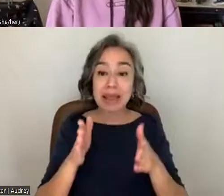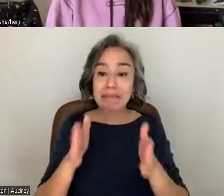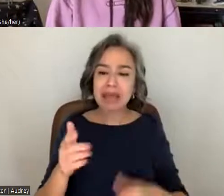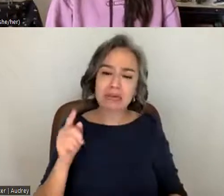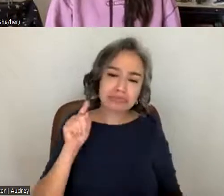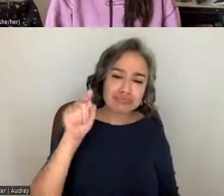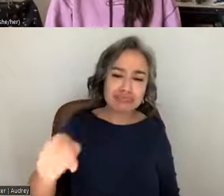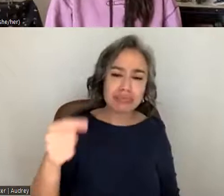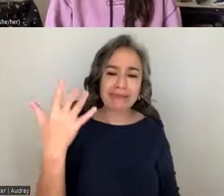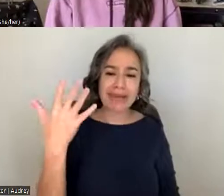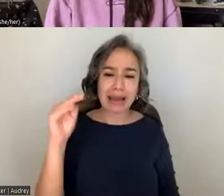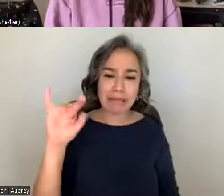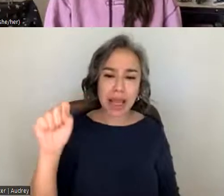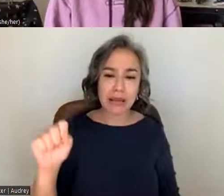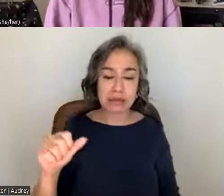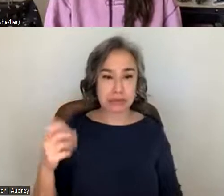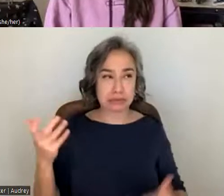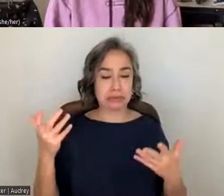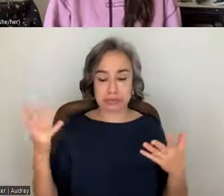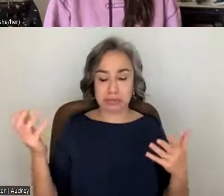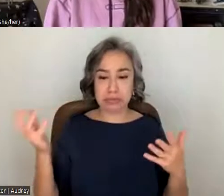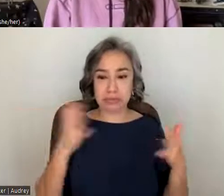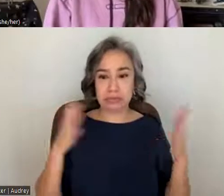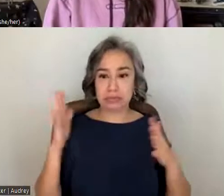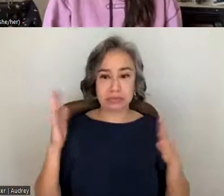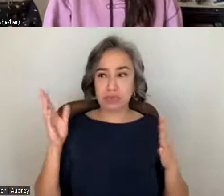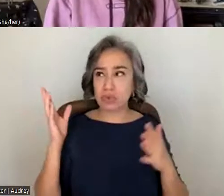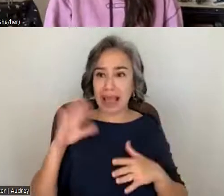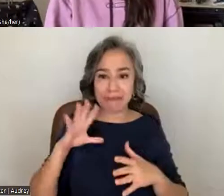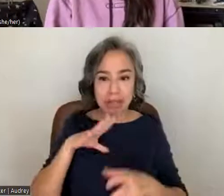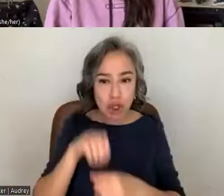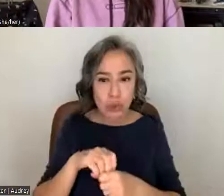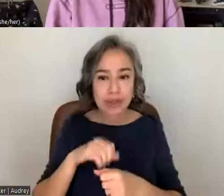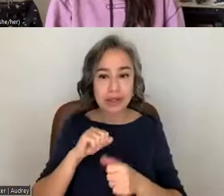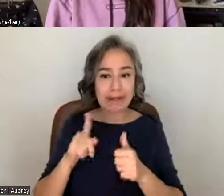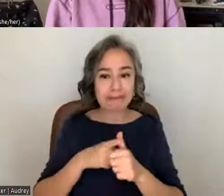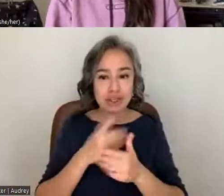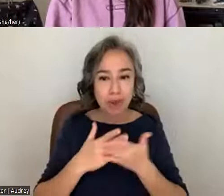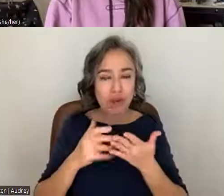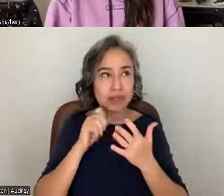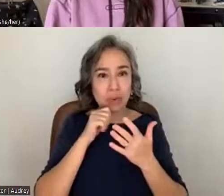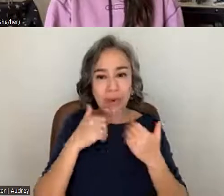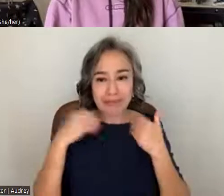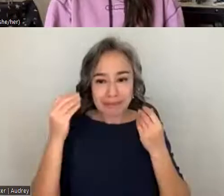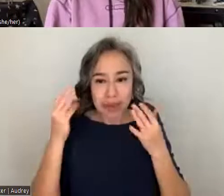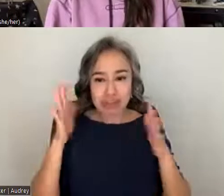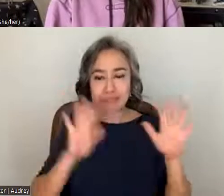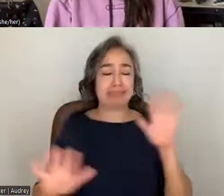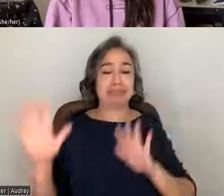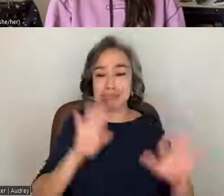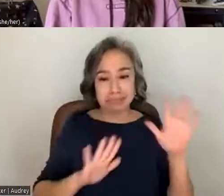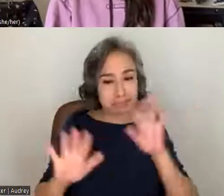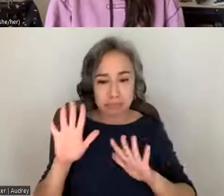us when we haven't been well informed and not included in the first part. So I think that's one of the most